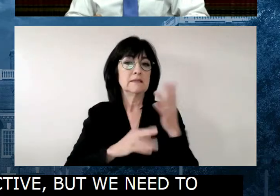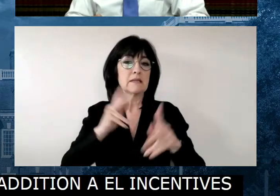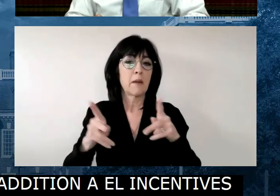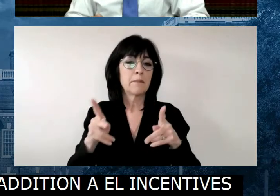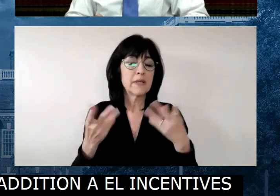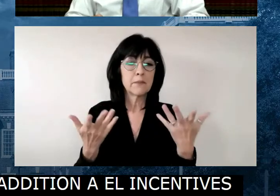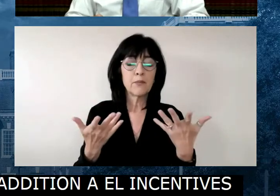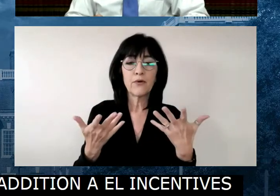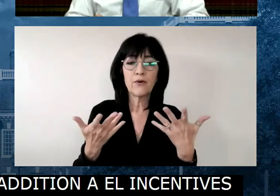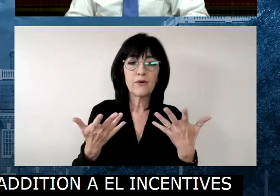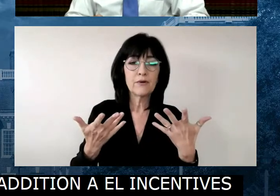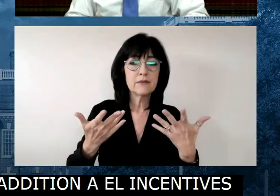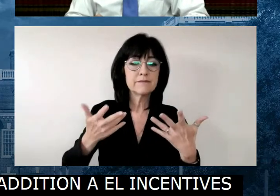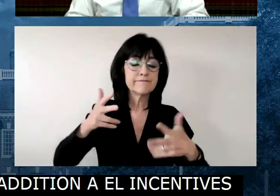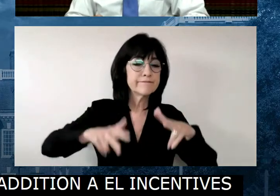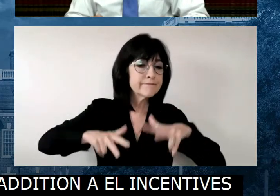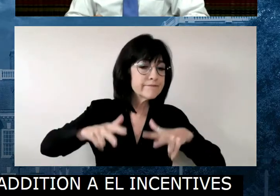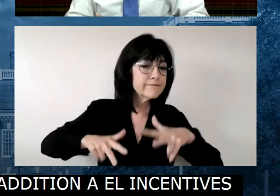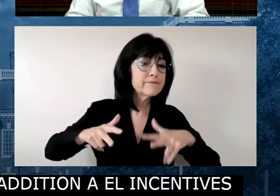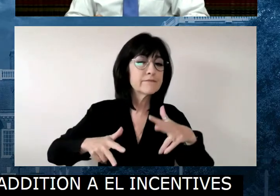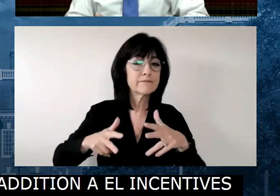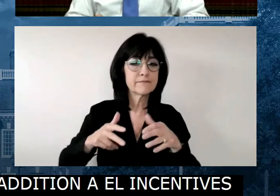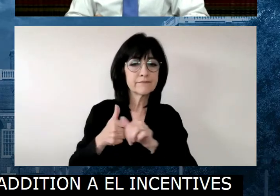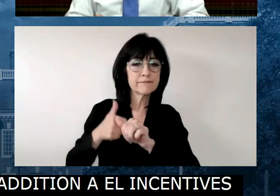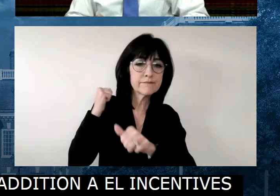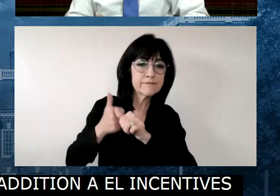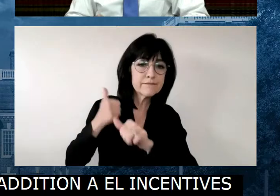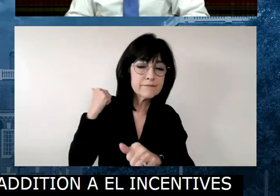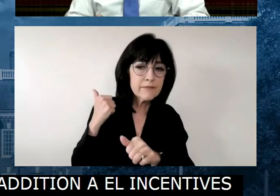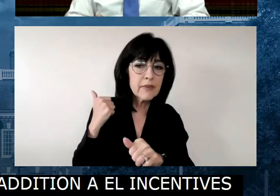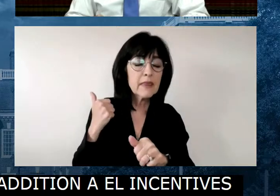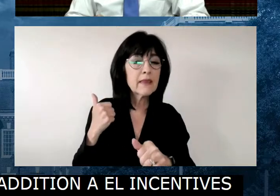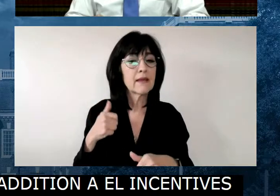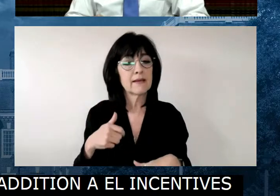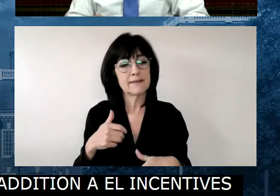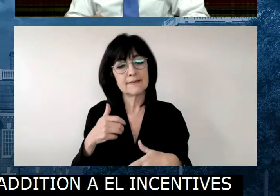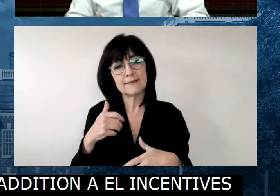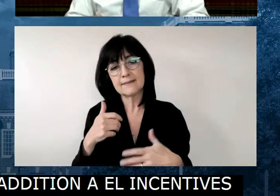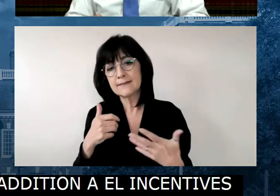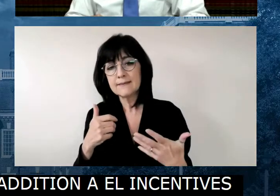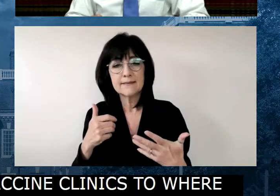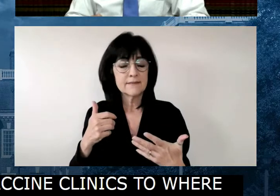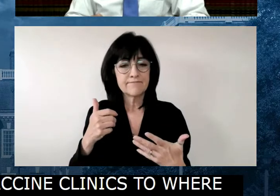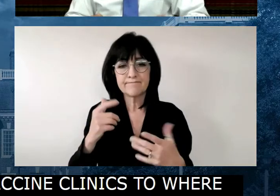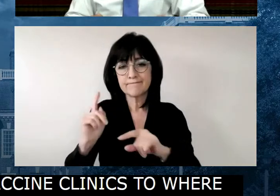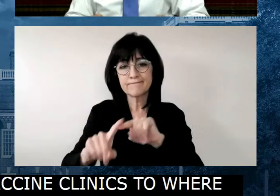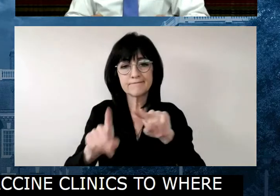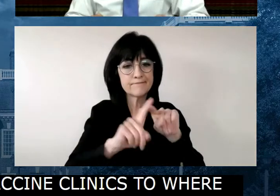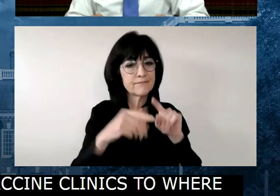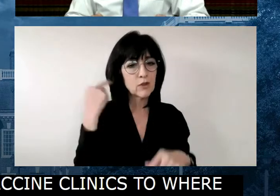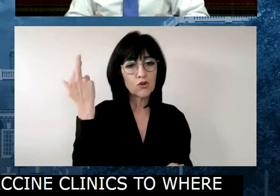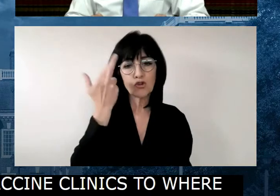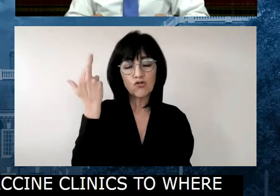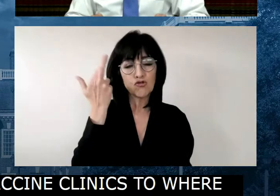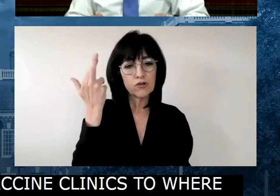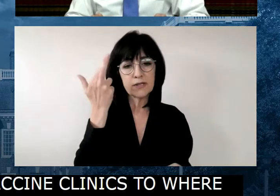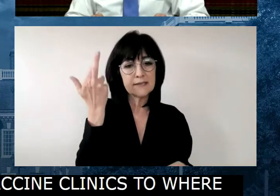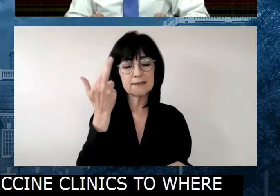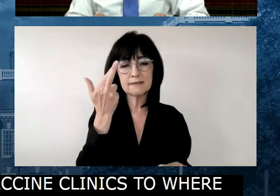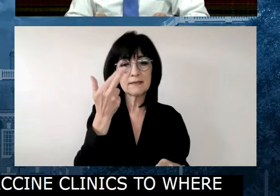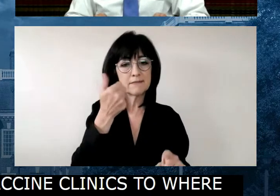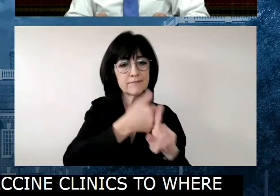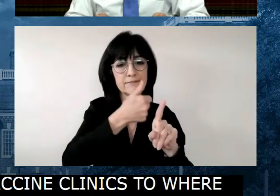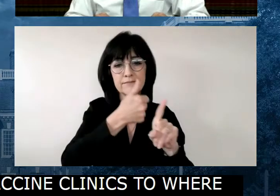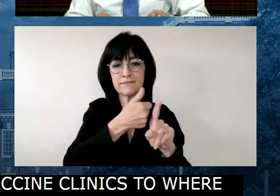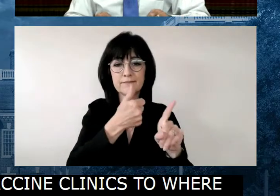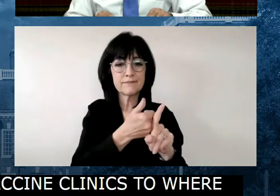are, to educate those who are hesitant for one reason or another, and generally